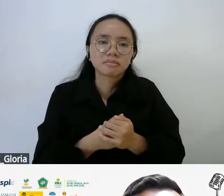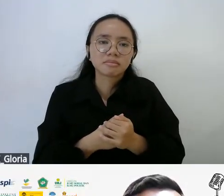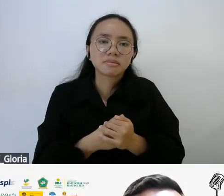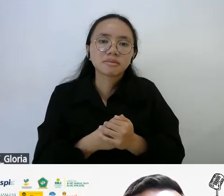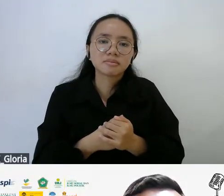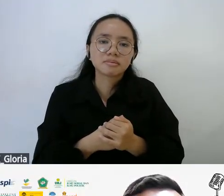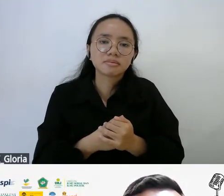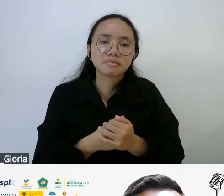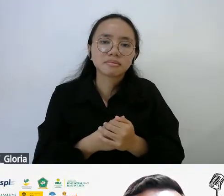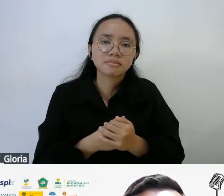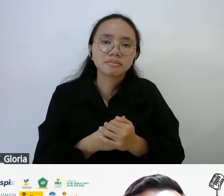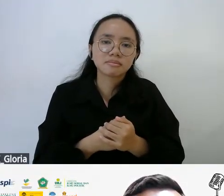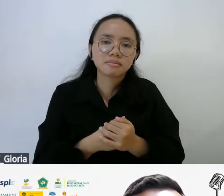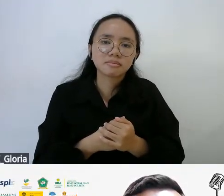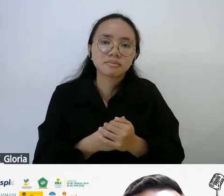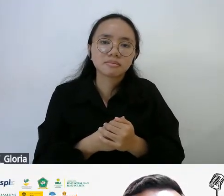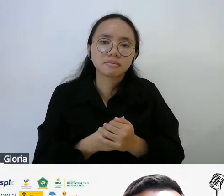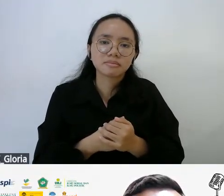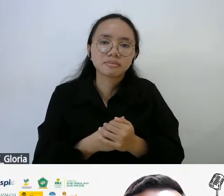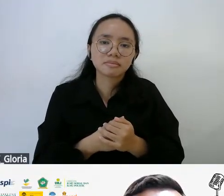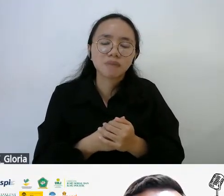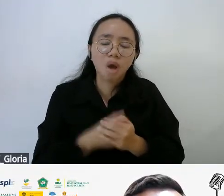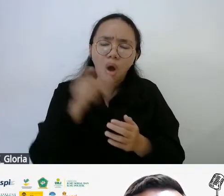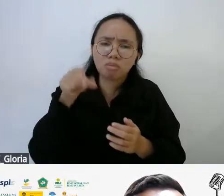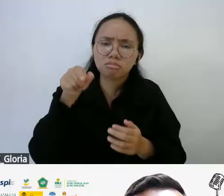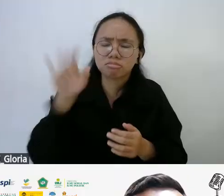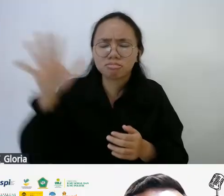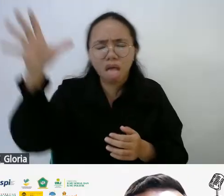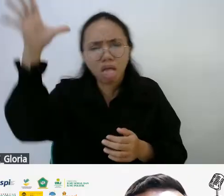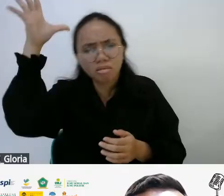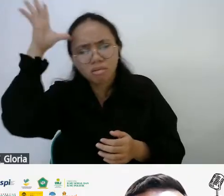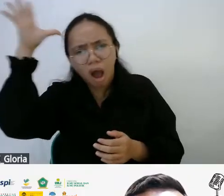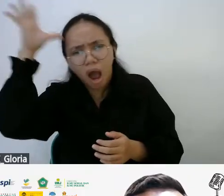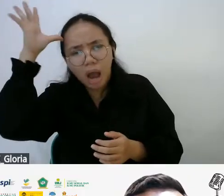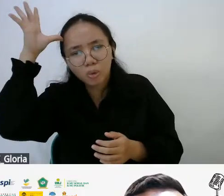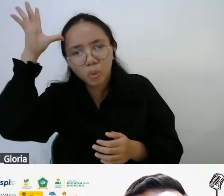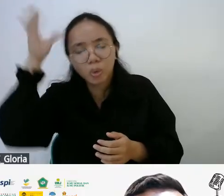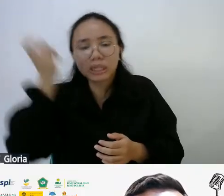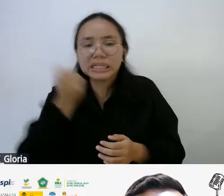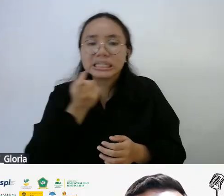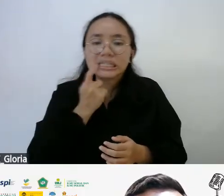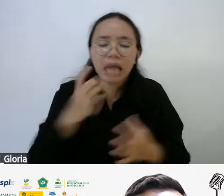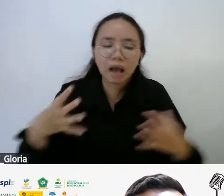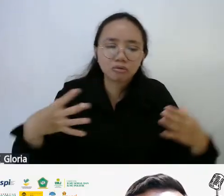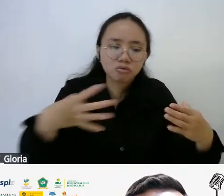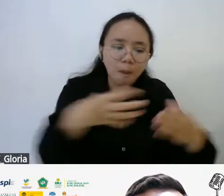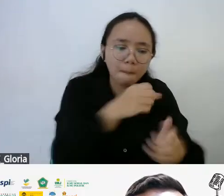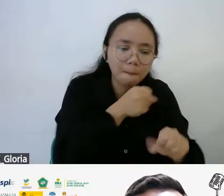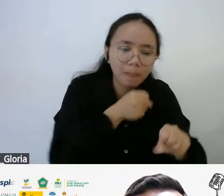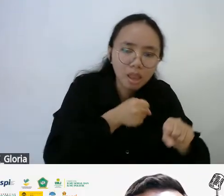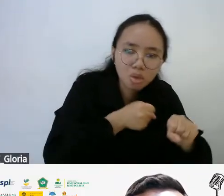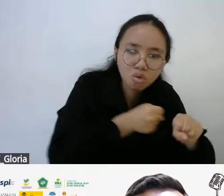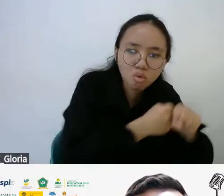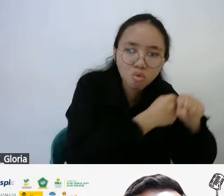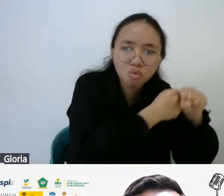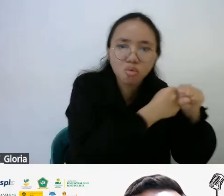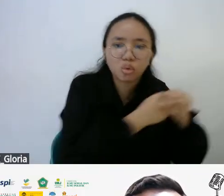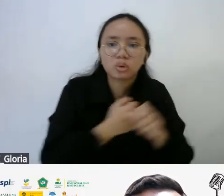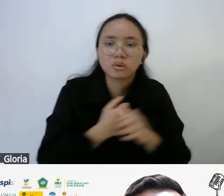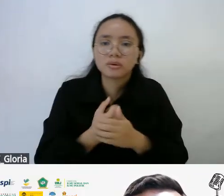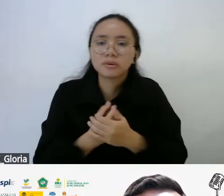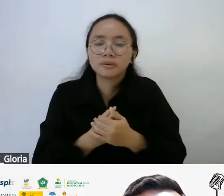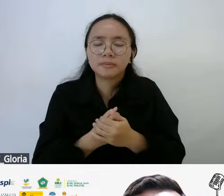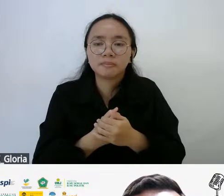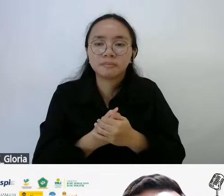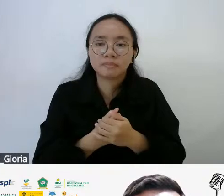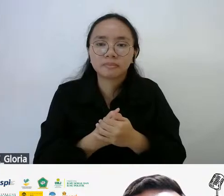groups. So the newsletter has all the support groups and other kinds of things. That's free. I put it together.